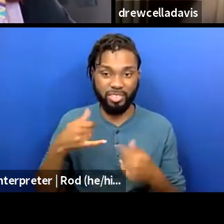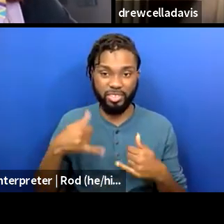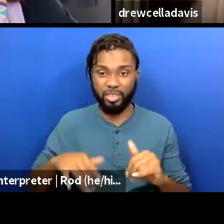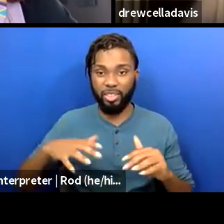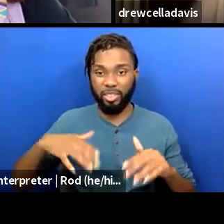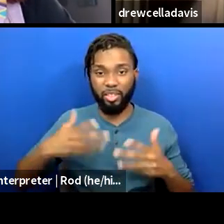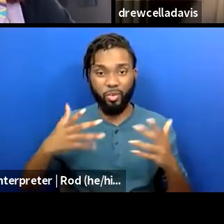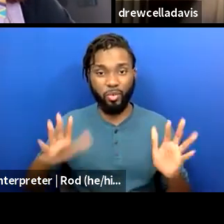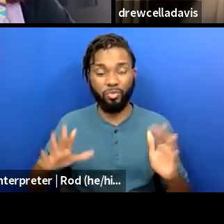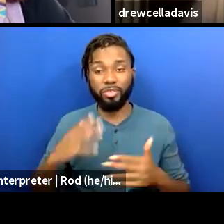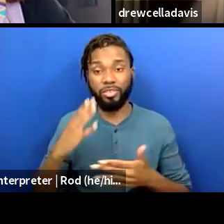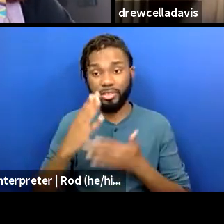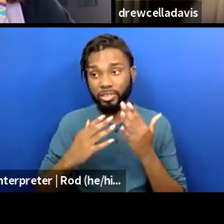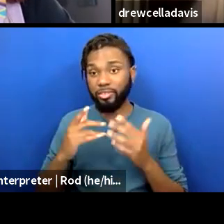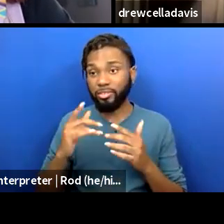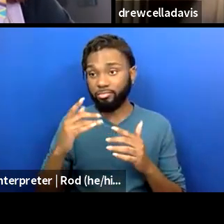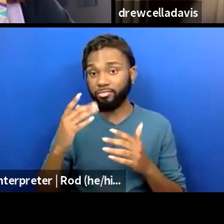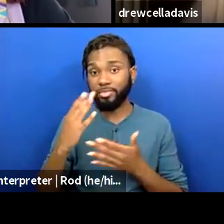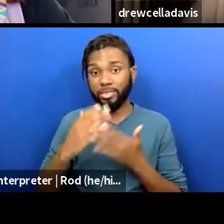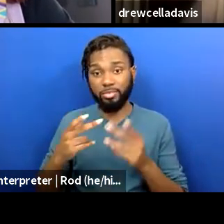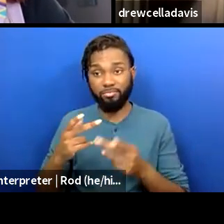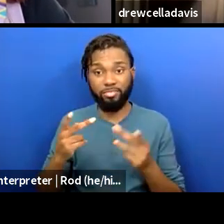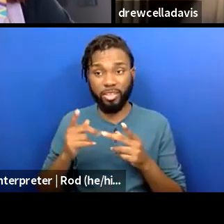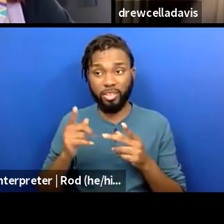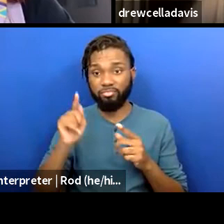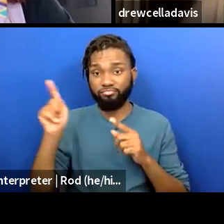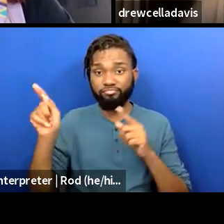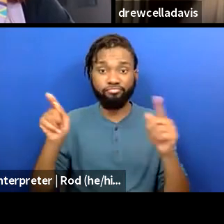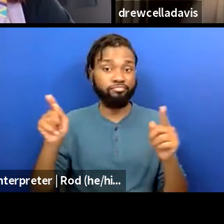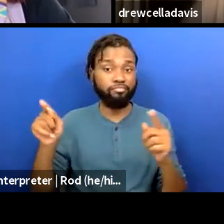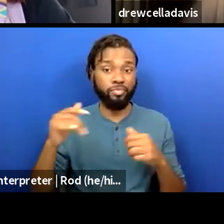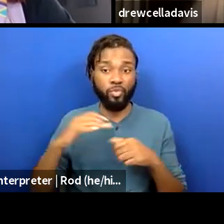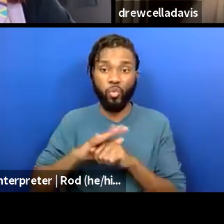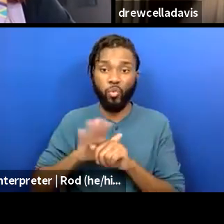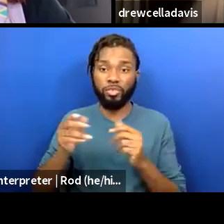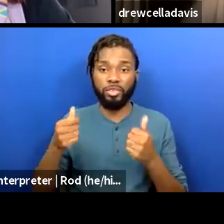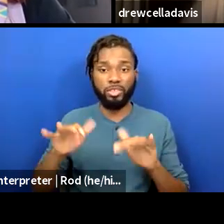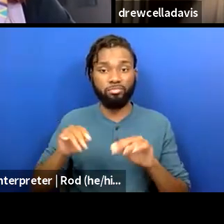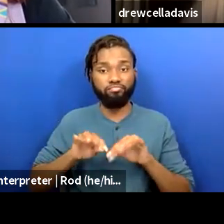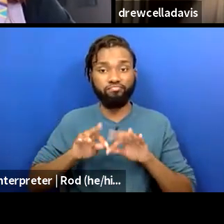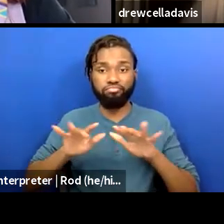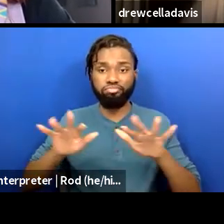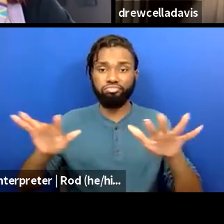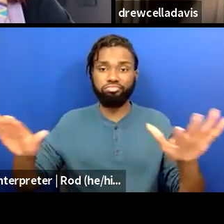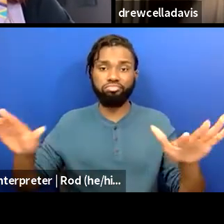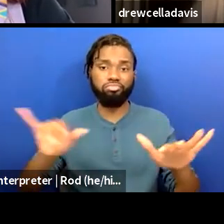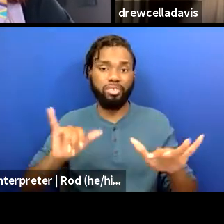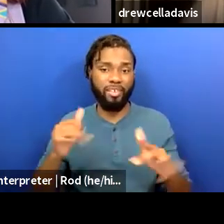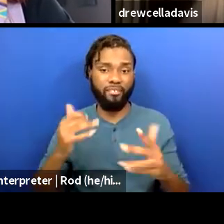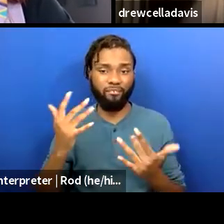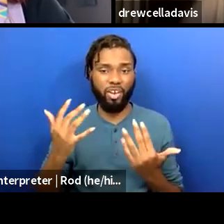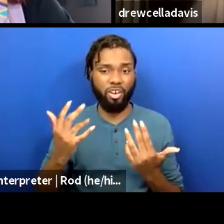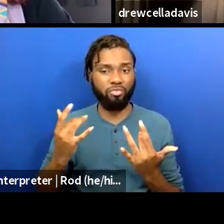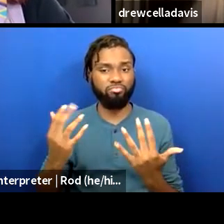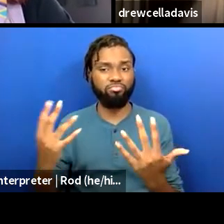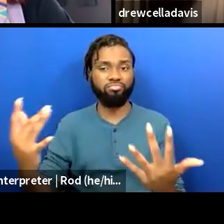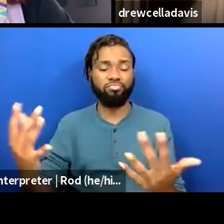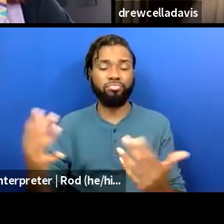parts of the world that are, it's just raging a wildfire. And I think it is connected